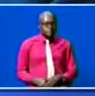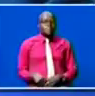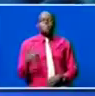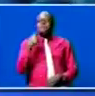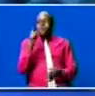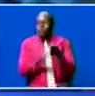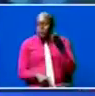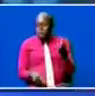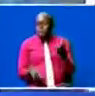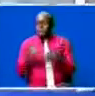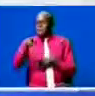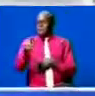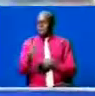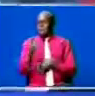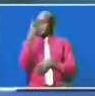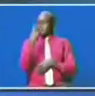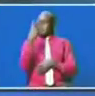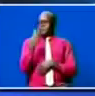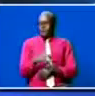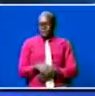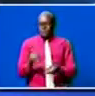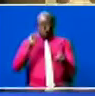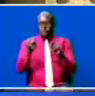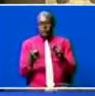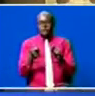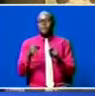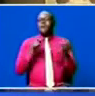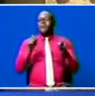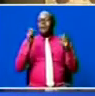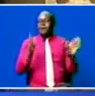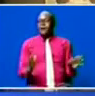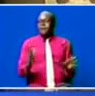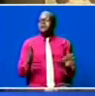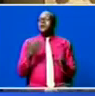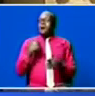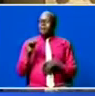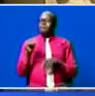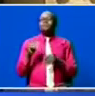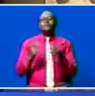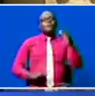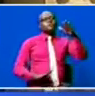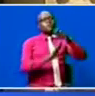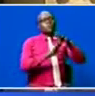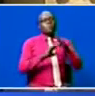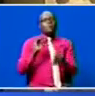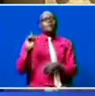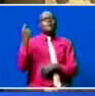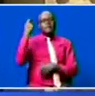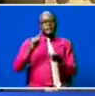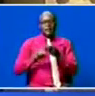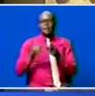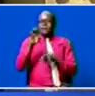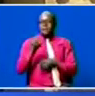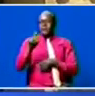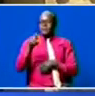they say they smell a rat. The reason they want to change the form of governance, that we have ceremonial president who is elected by the people and we have executive prime